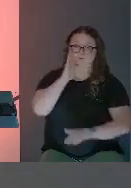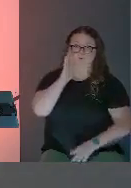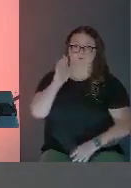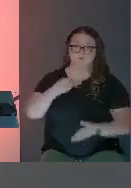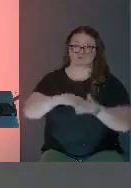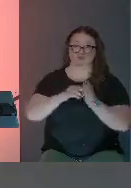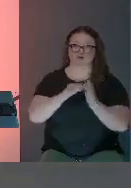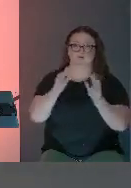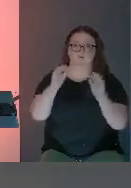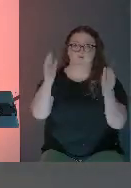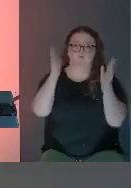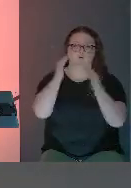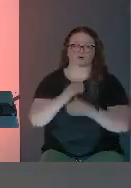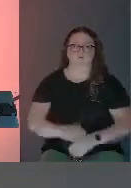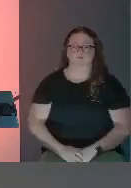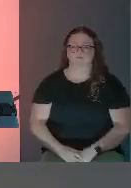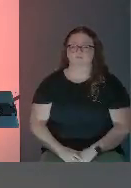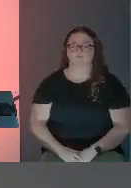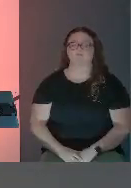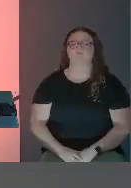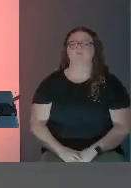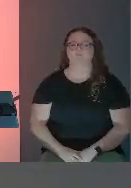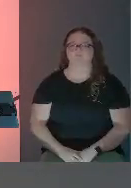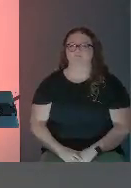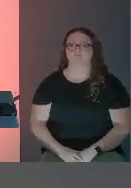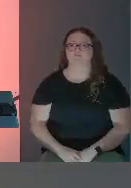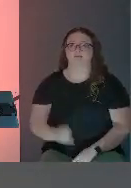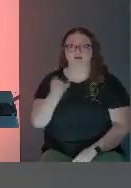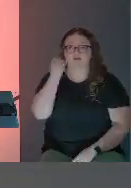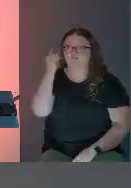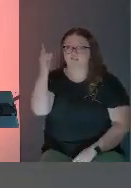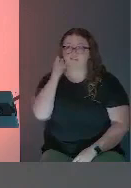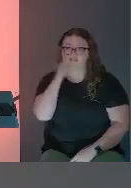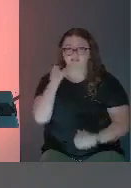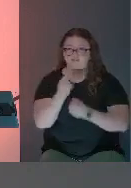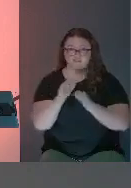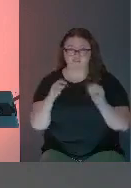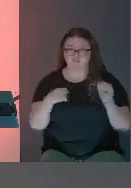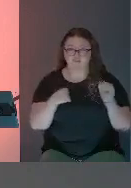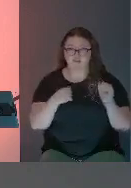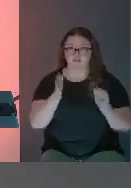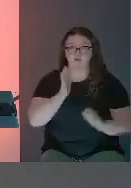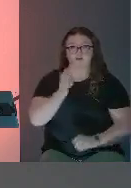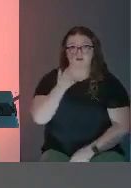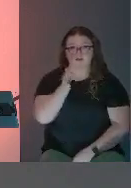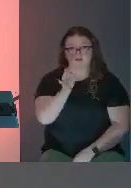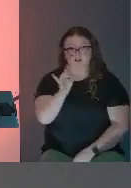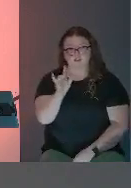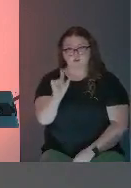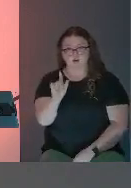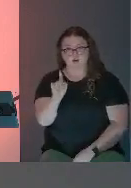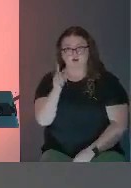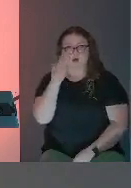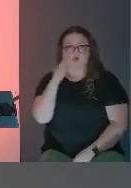no clue where I would be today had he not saved my soul in 1981. I have no